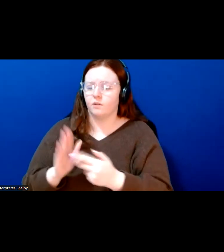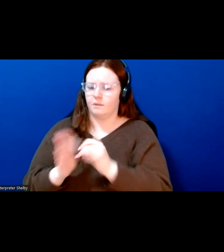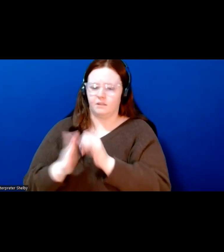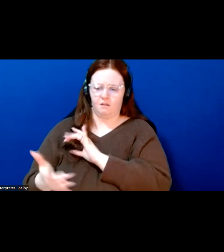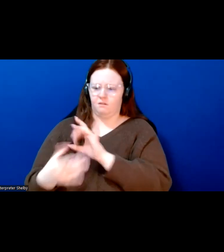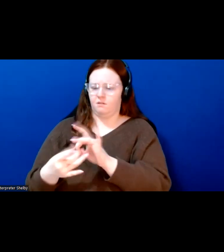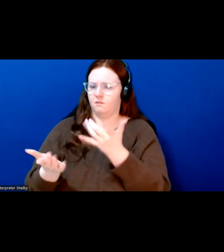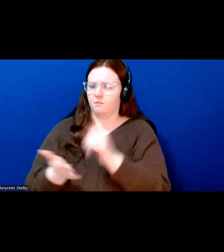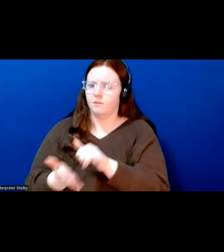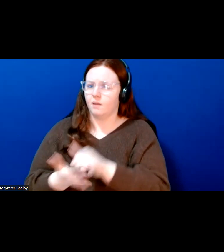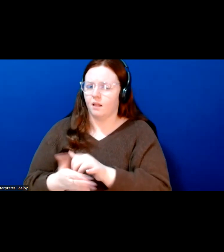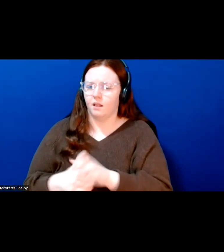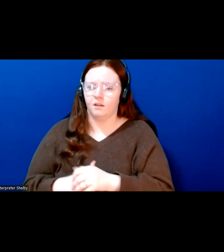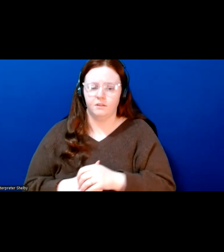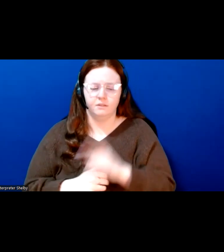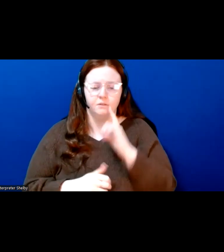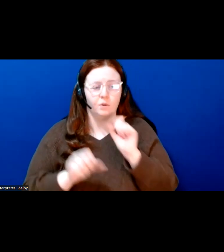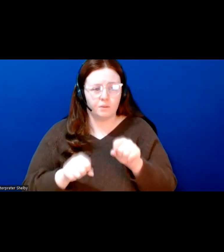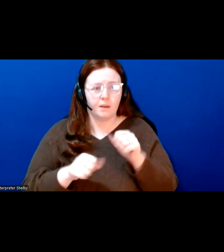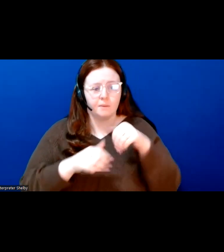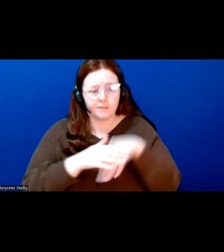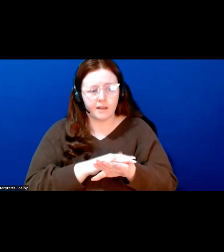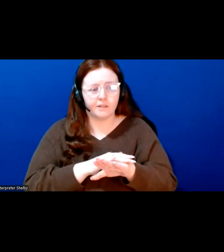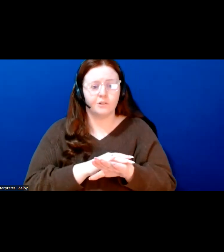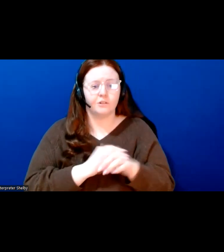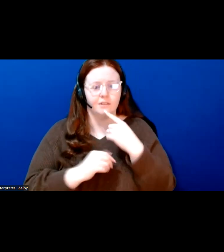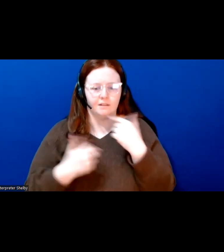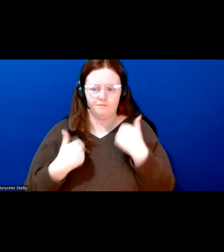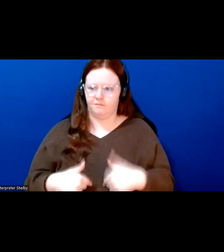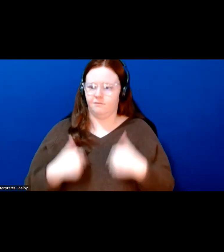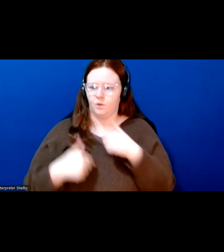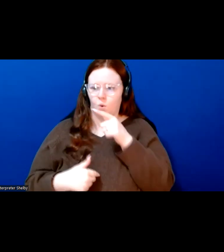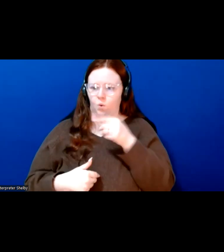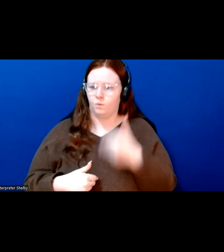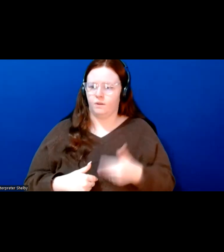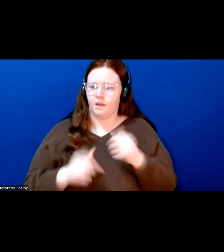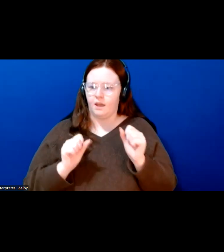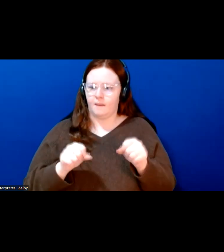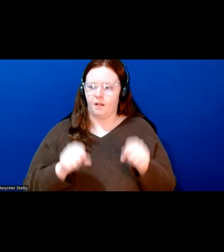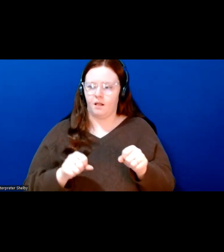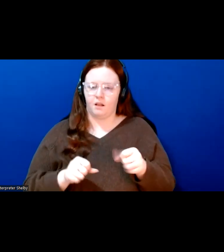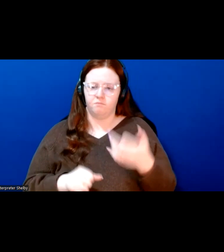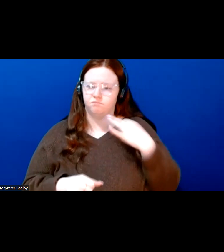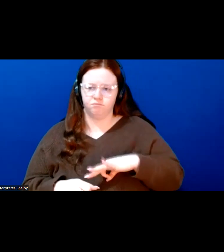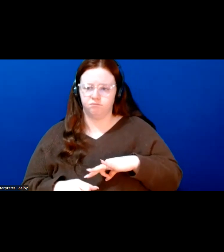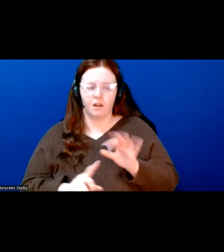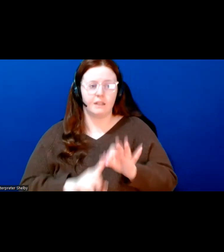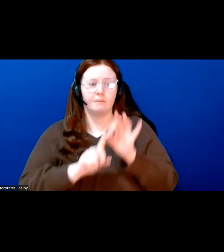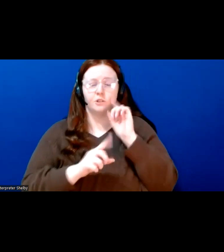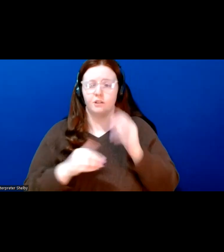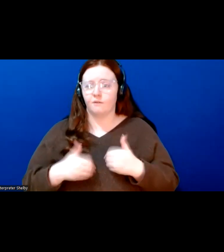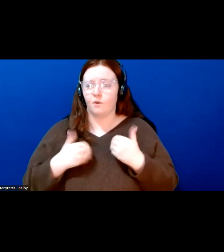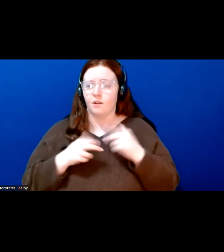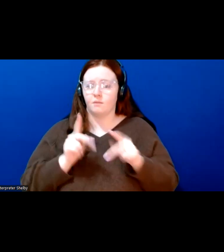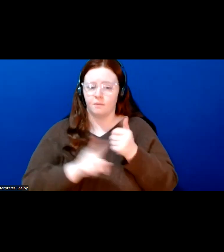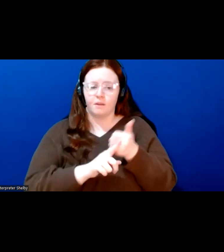To be able to come to a place and say, hey, I can be me, it is very, very helpful, particularly for young people who are struggling and